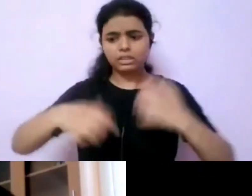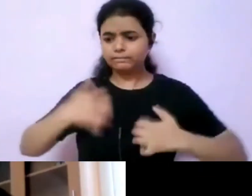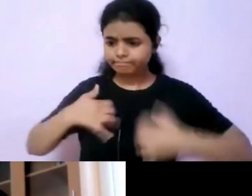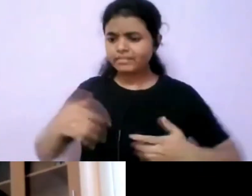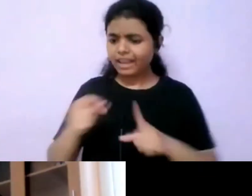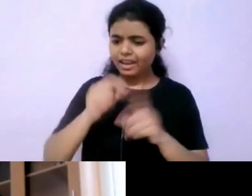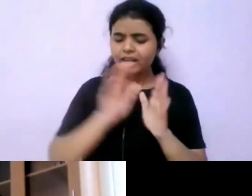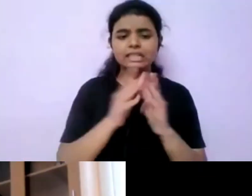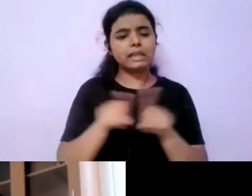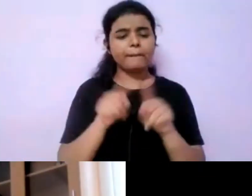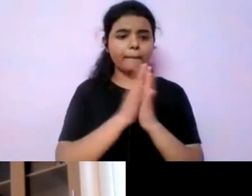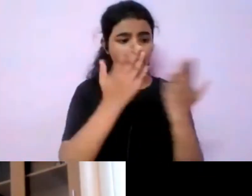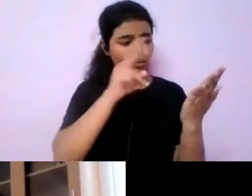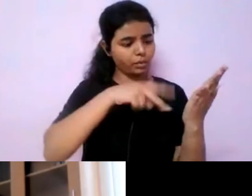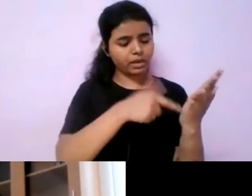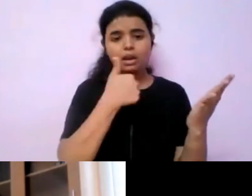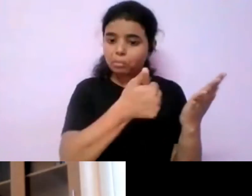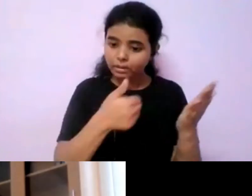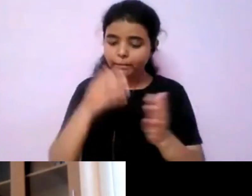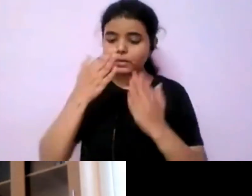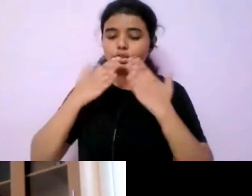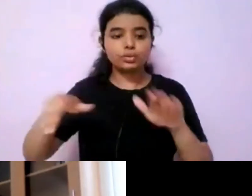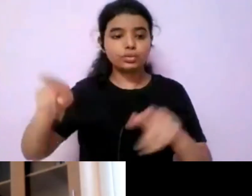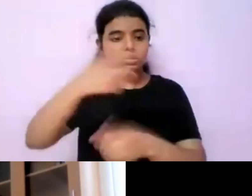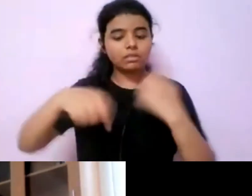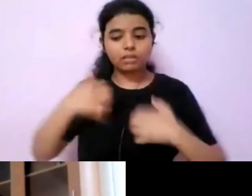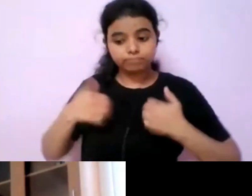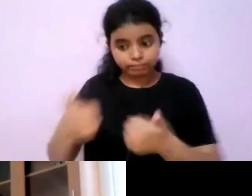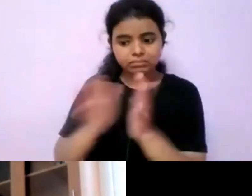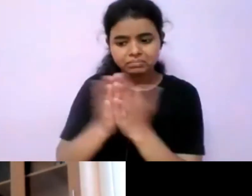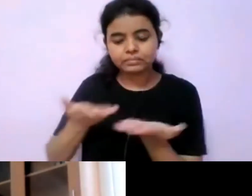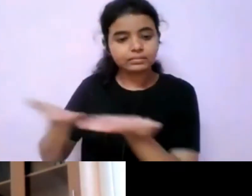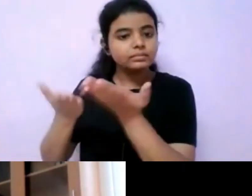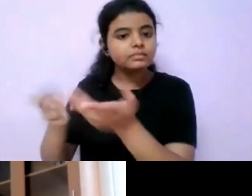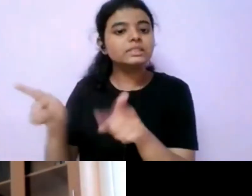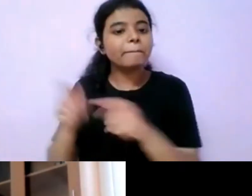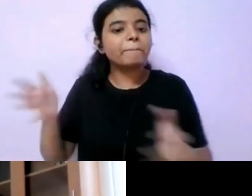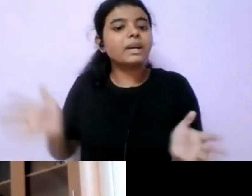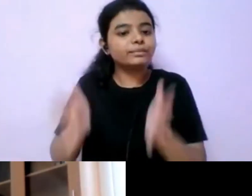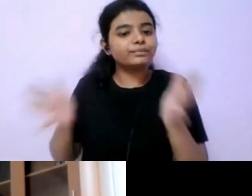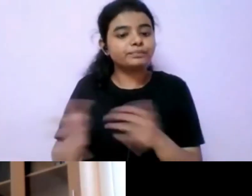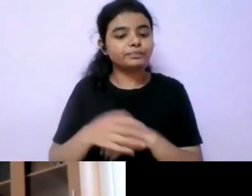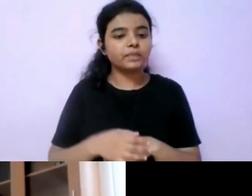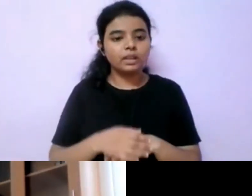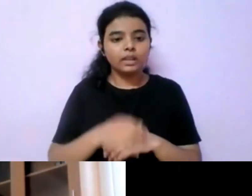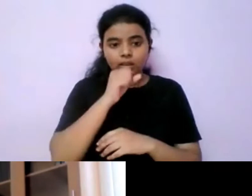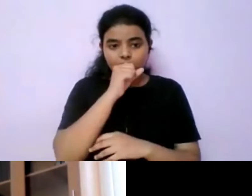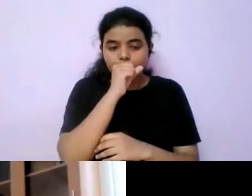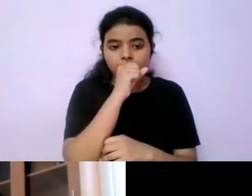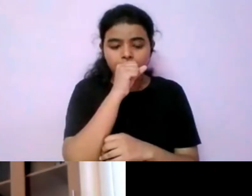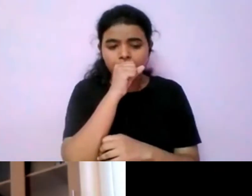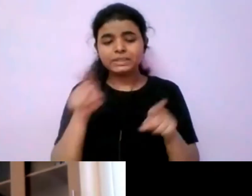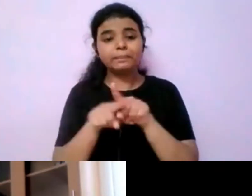ideas and to think. But I also think, you know, with students, it all depends what level of students you're looking at. But with students, I think it's